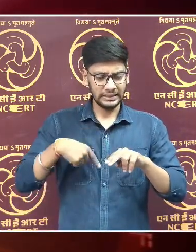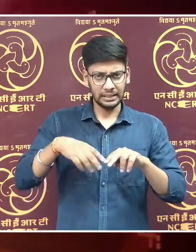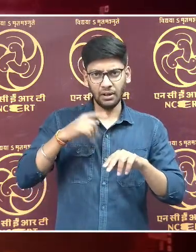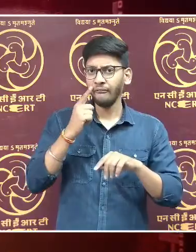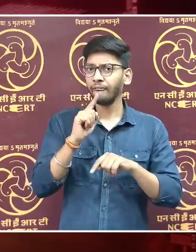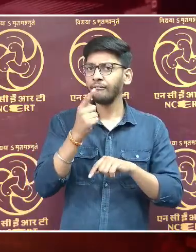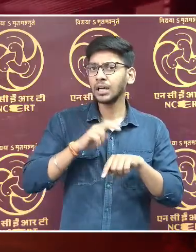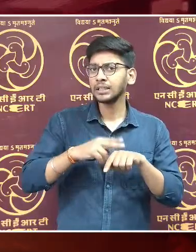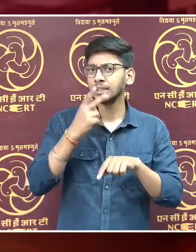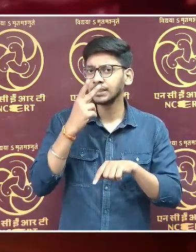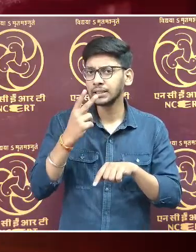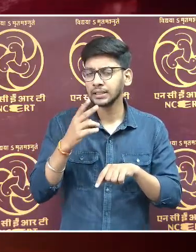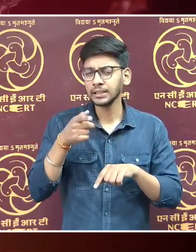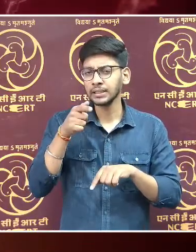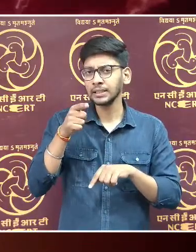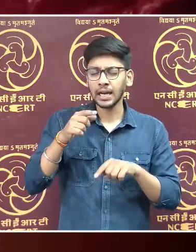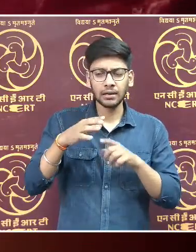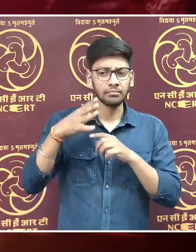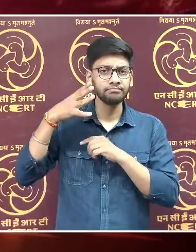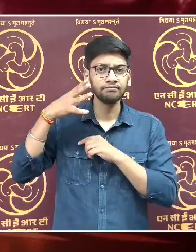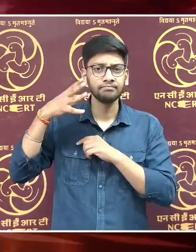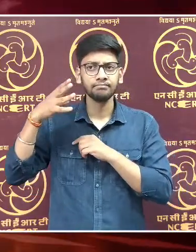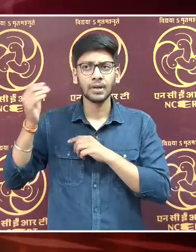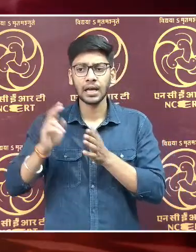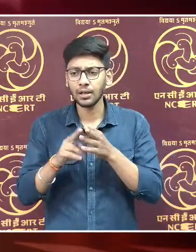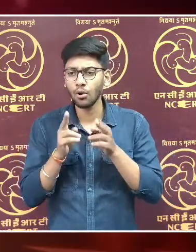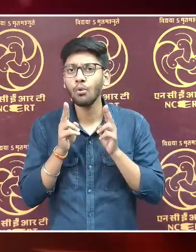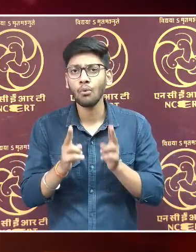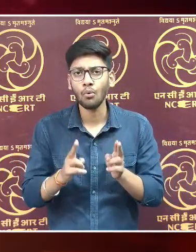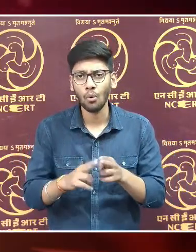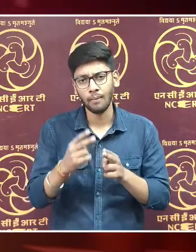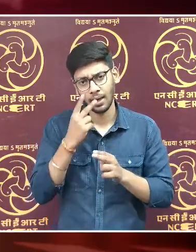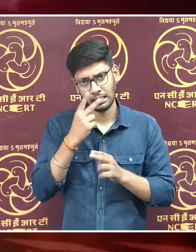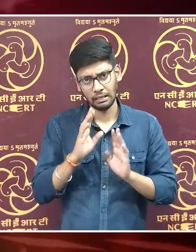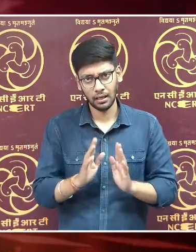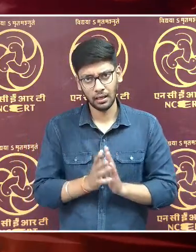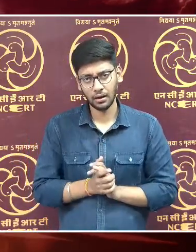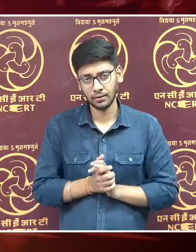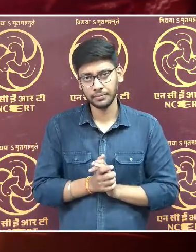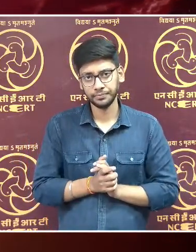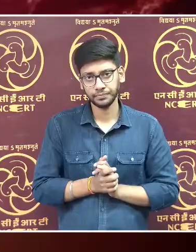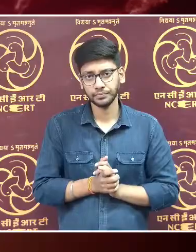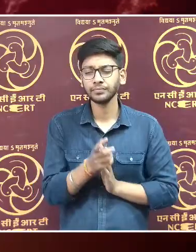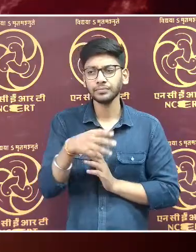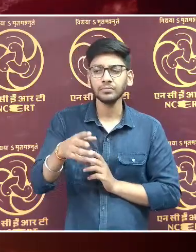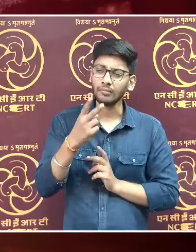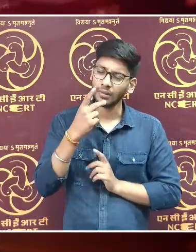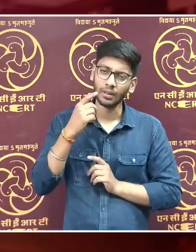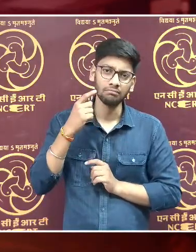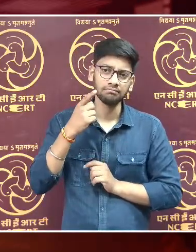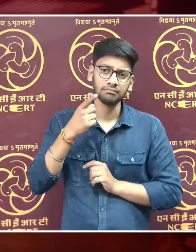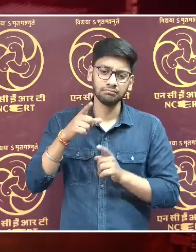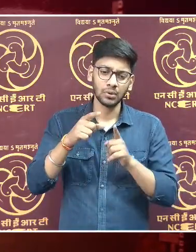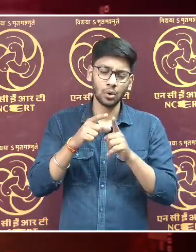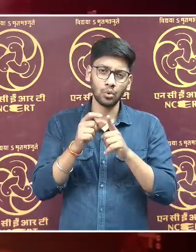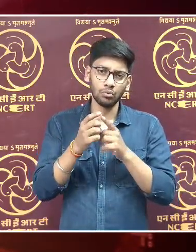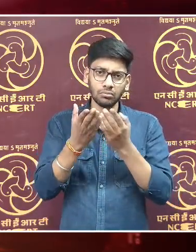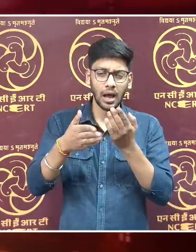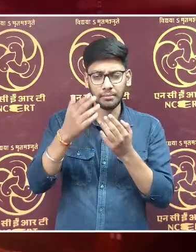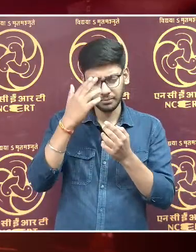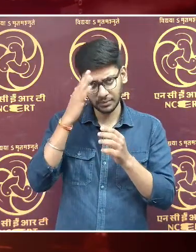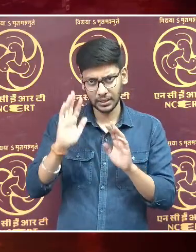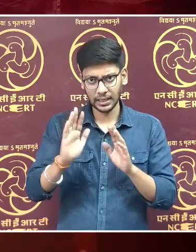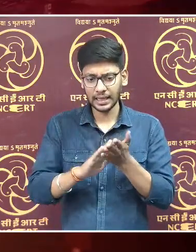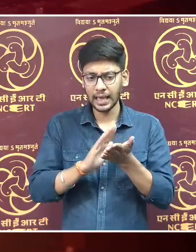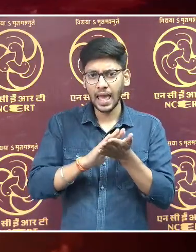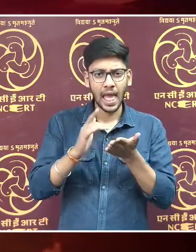has a hearing loss? Because the external ear absolutely looks normal, right? So do you think this child will have a hearing loss, or the child will not